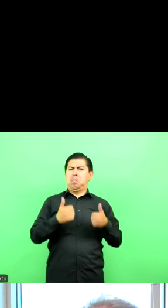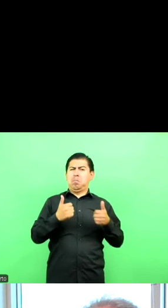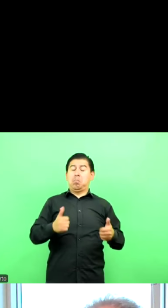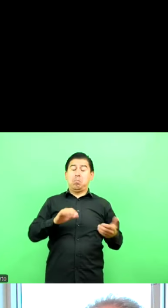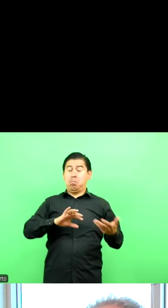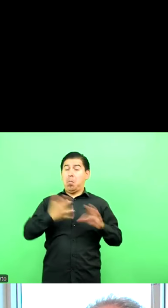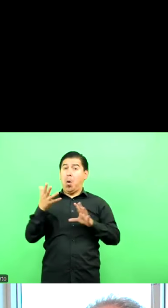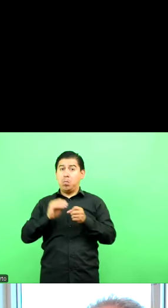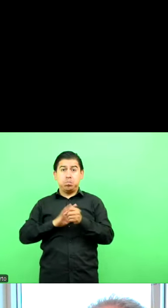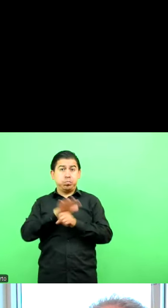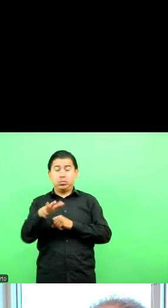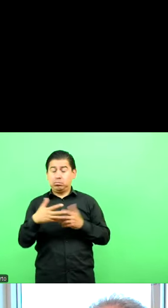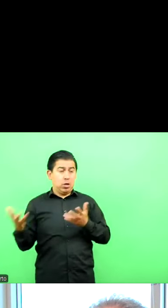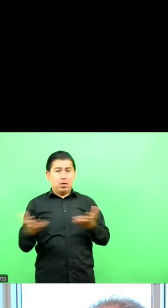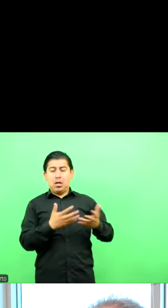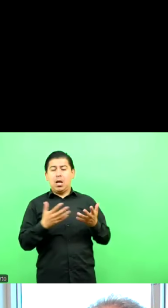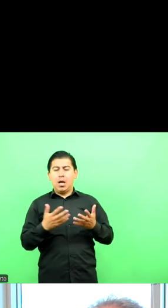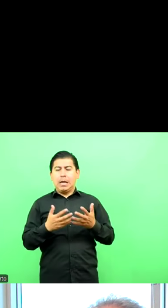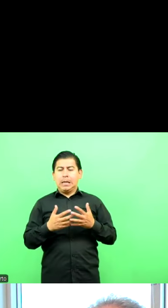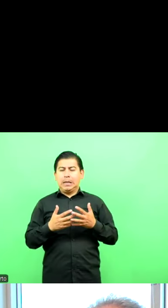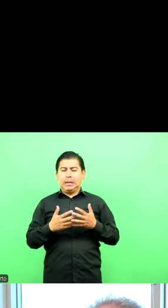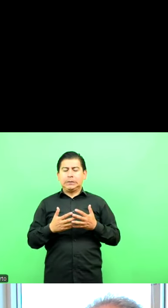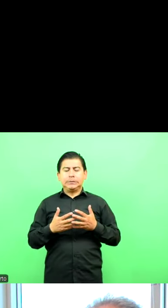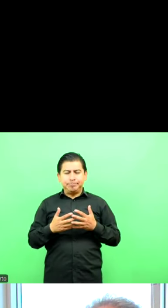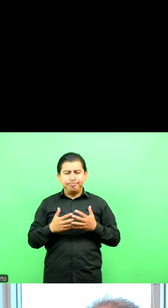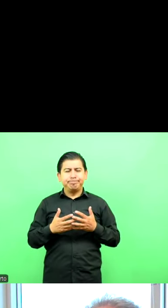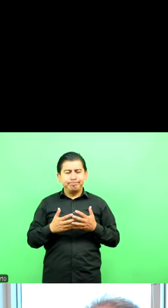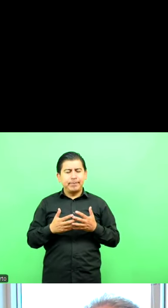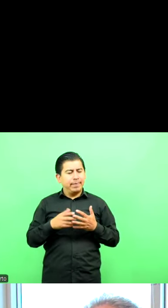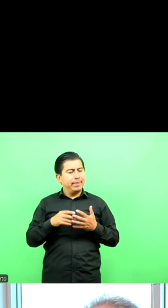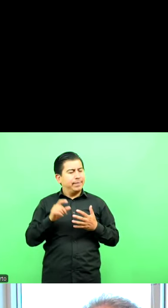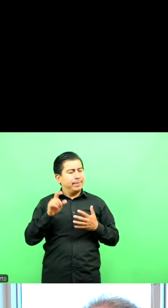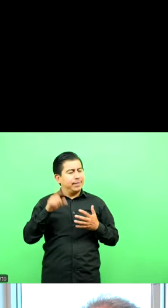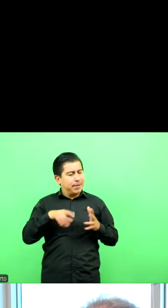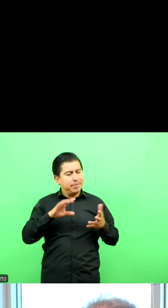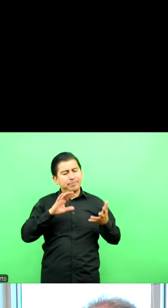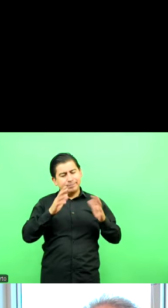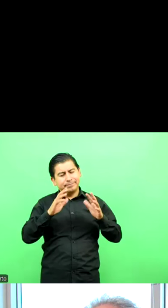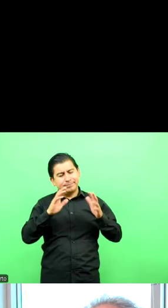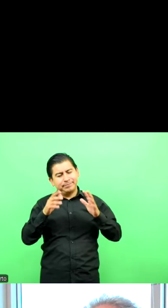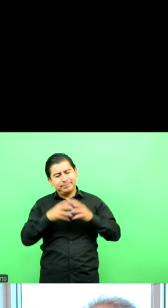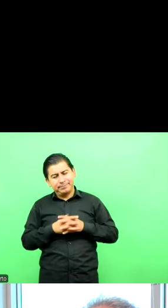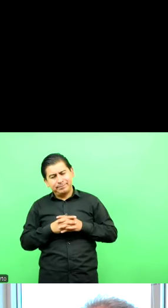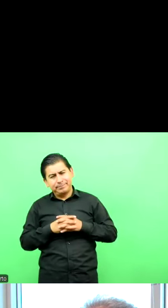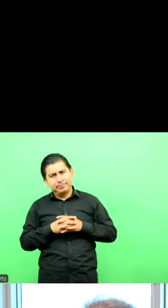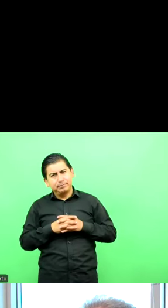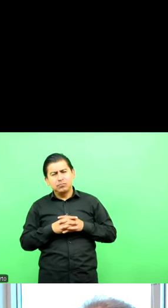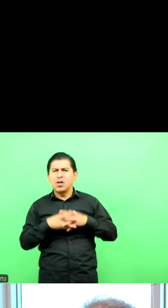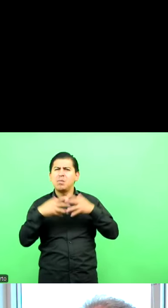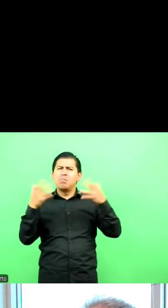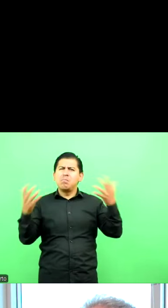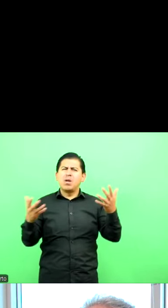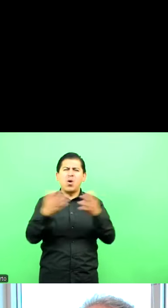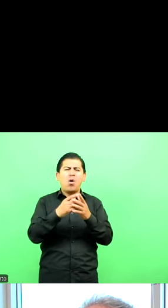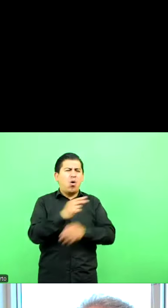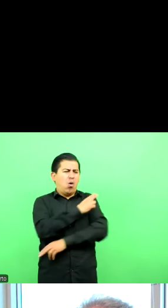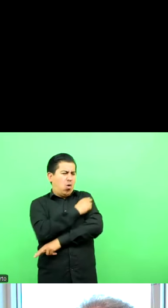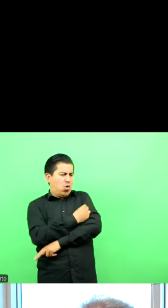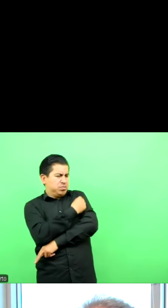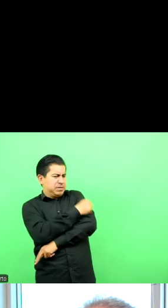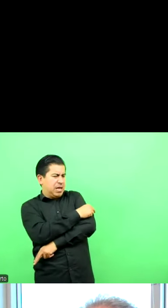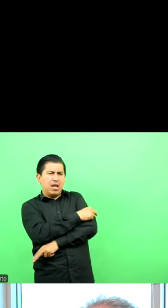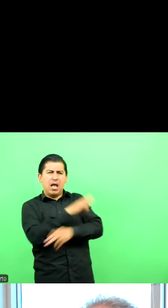empower, reduce vulnerability and empower our capacities. And we package it under the